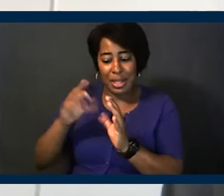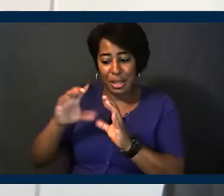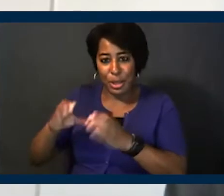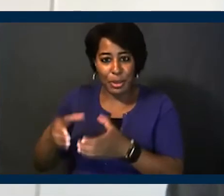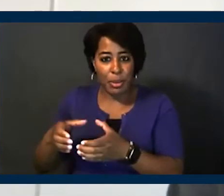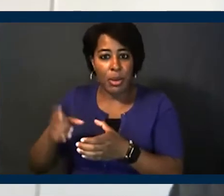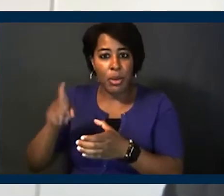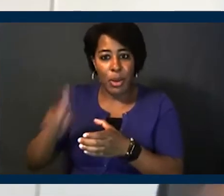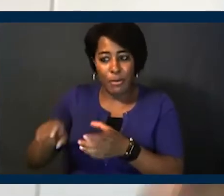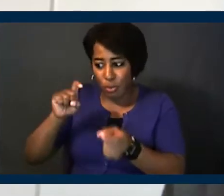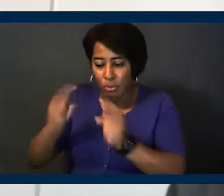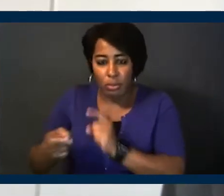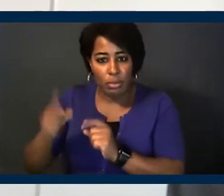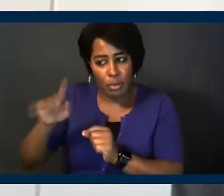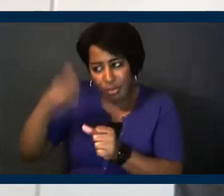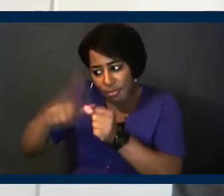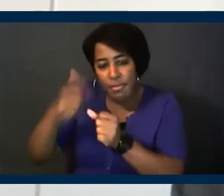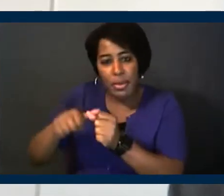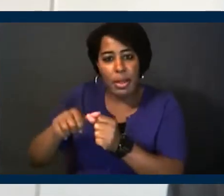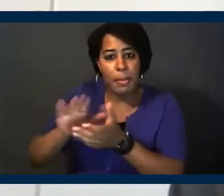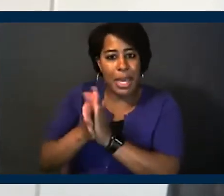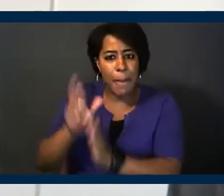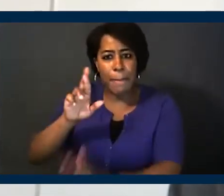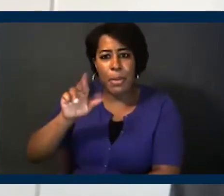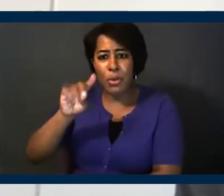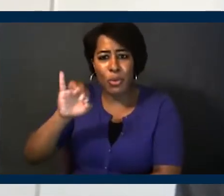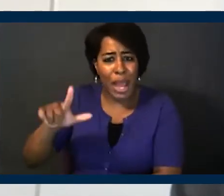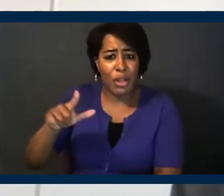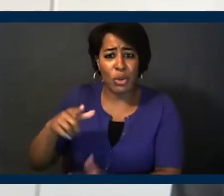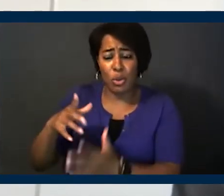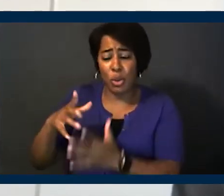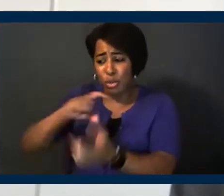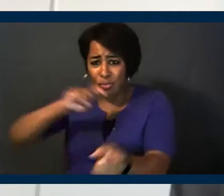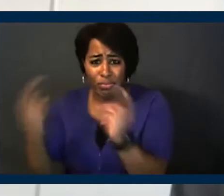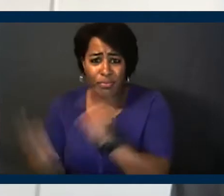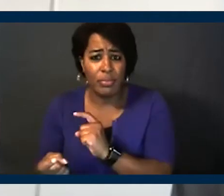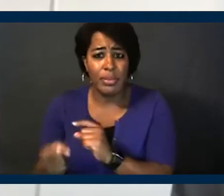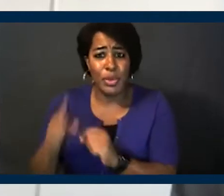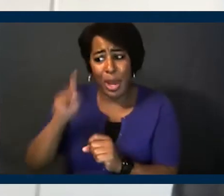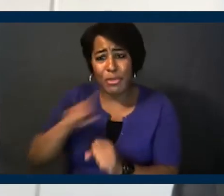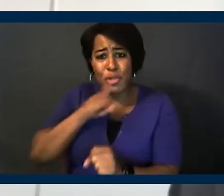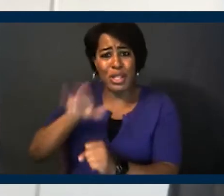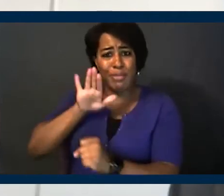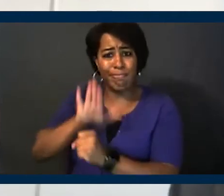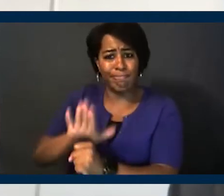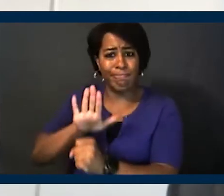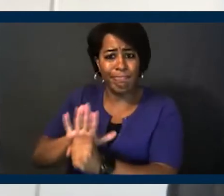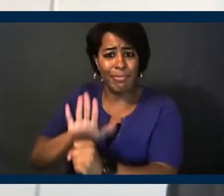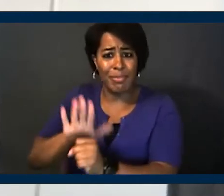be radical, to be transformative, and to really push for the ideal and not just the pragmatic, or to remember